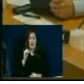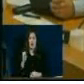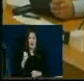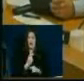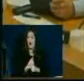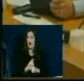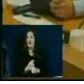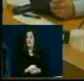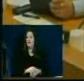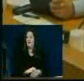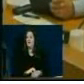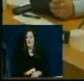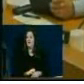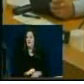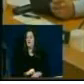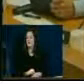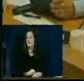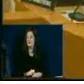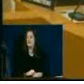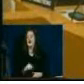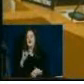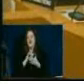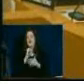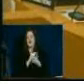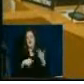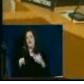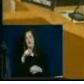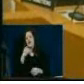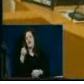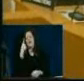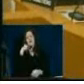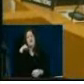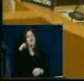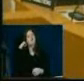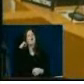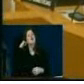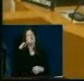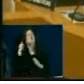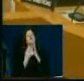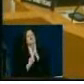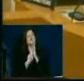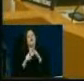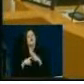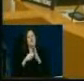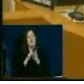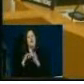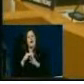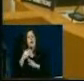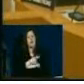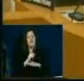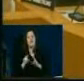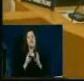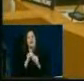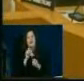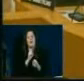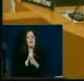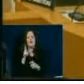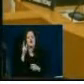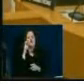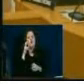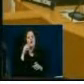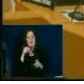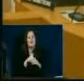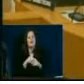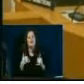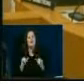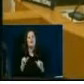body? Well, that was their understanding. The truth, when we started counting the days after that particular meeting, they probably could have heard it and